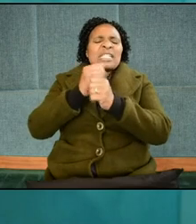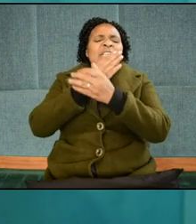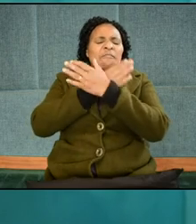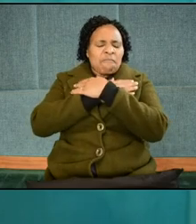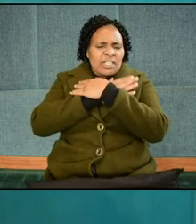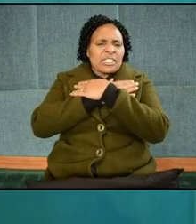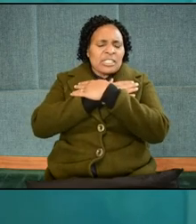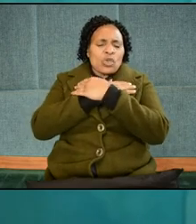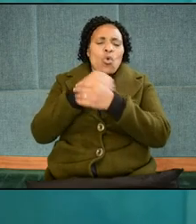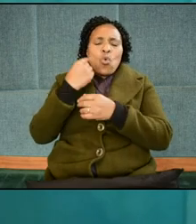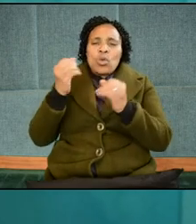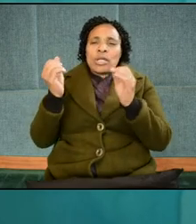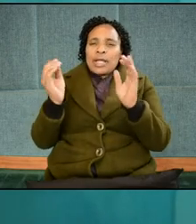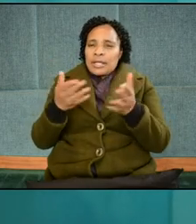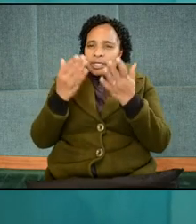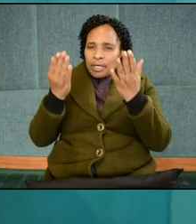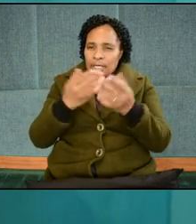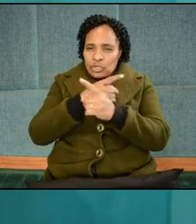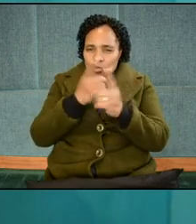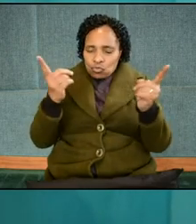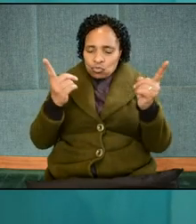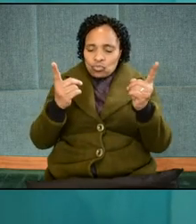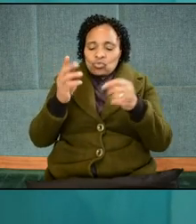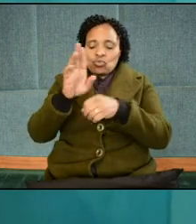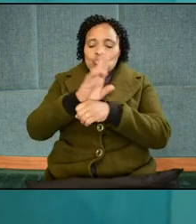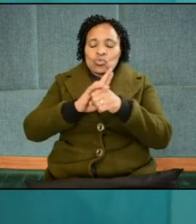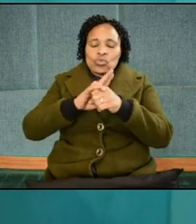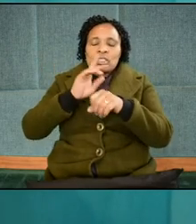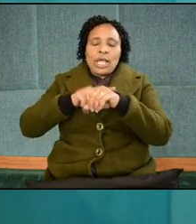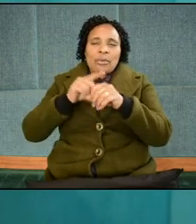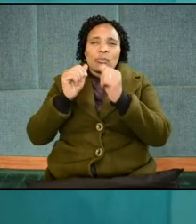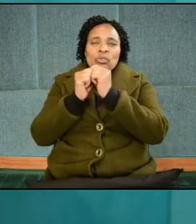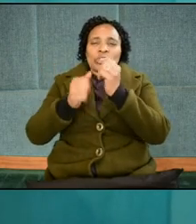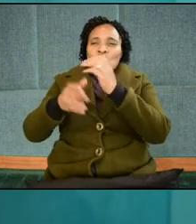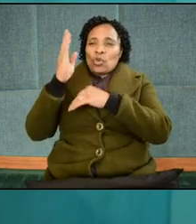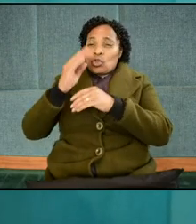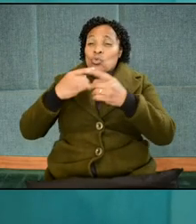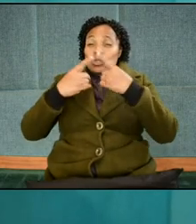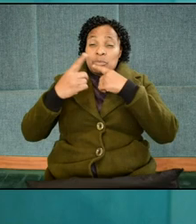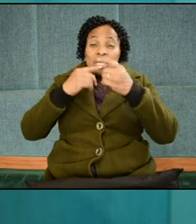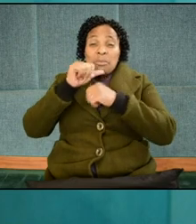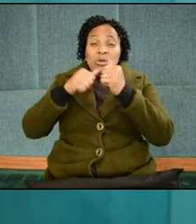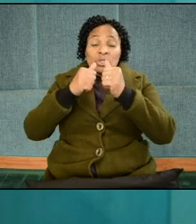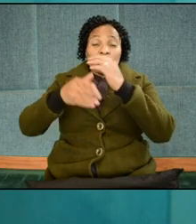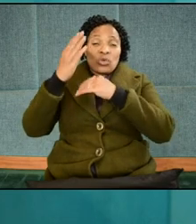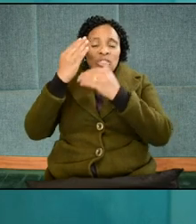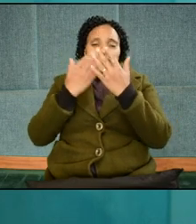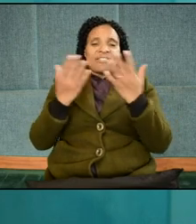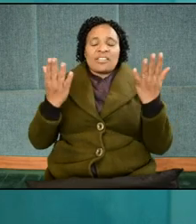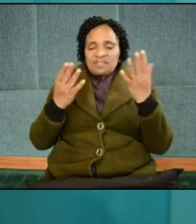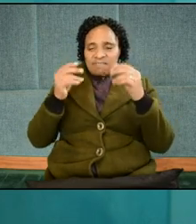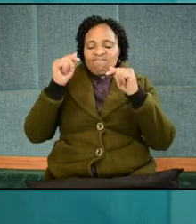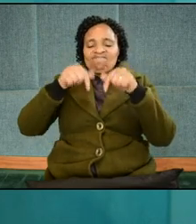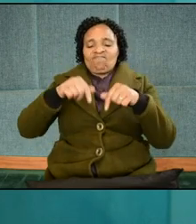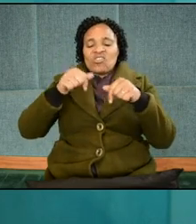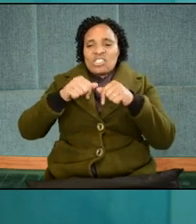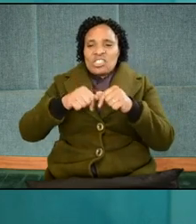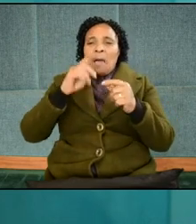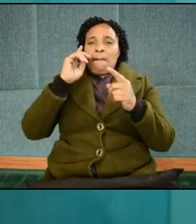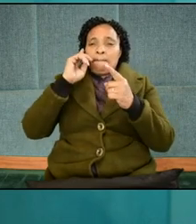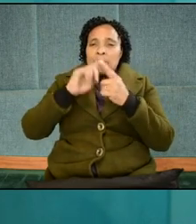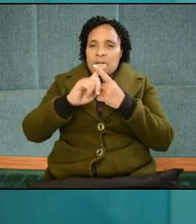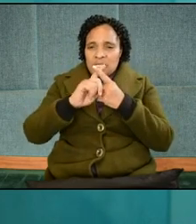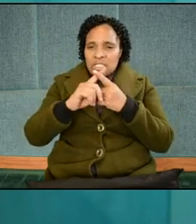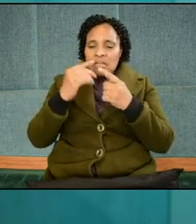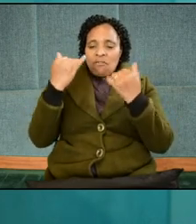friends who will encourage you to spend time with God, that you can speak about godly things, that is definitely a plus